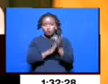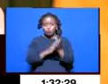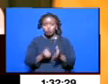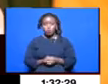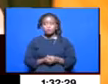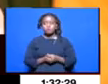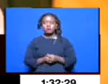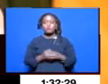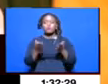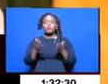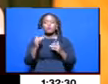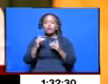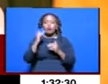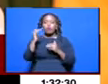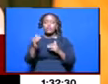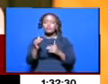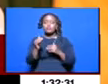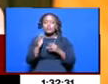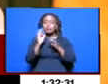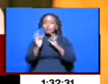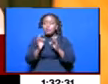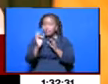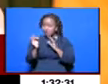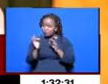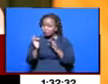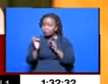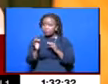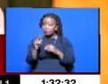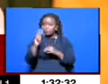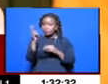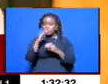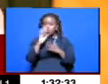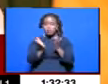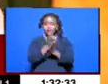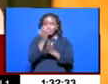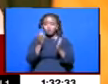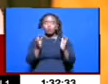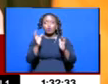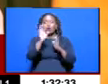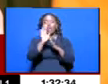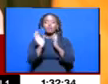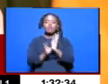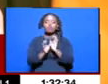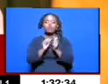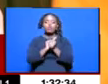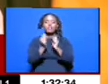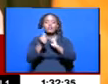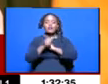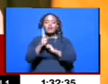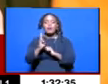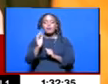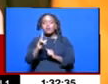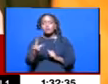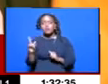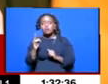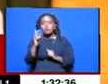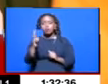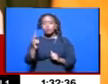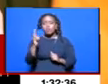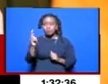now, next is whether the second schedule to the Constitution Amendment Bill 2020